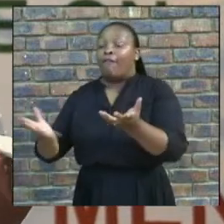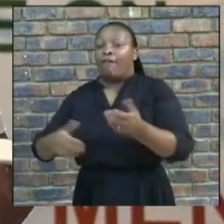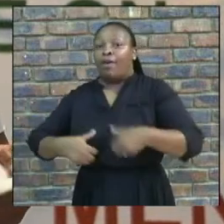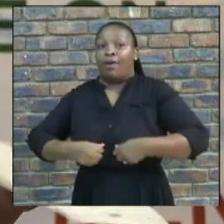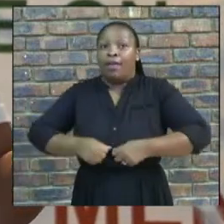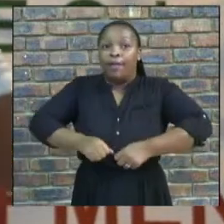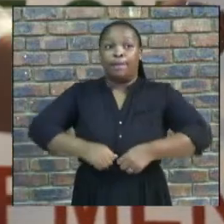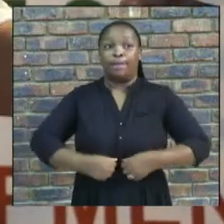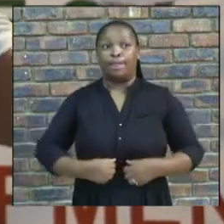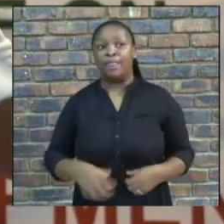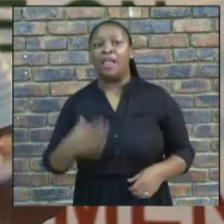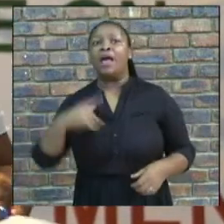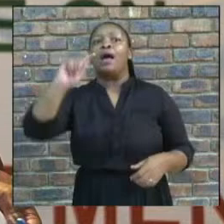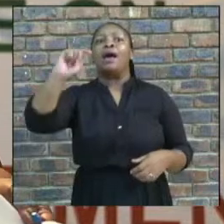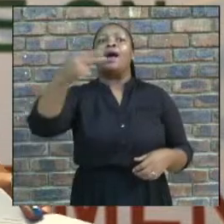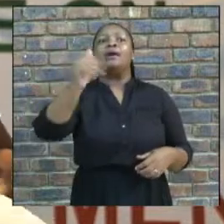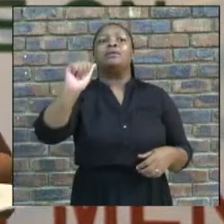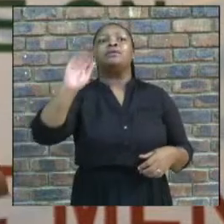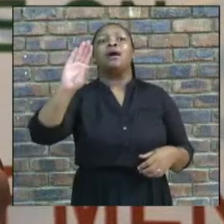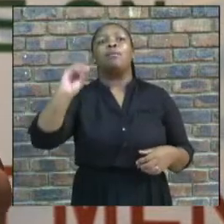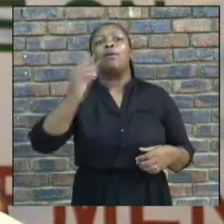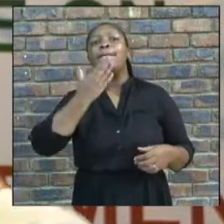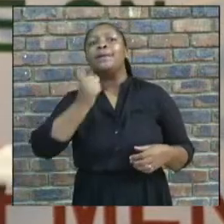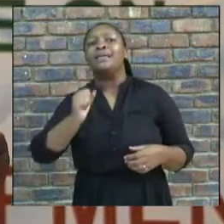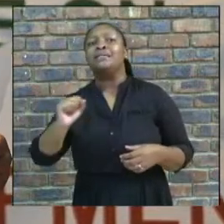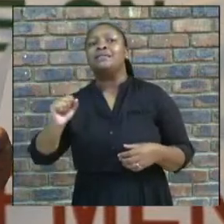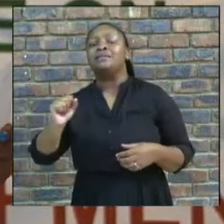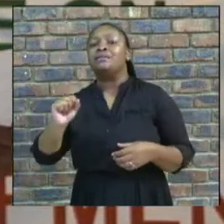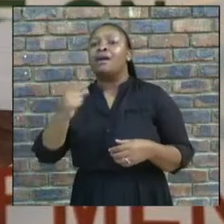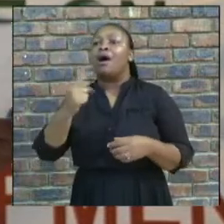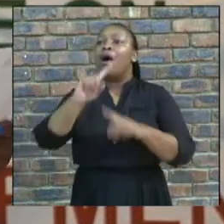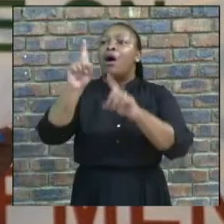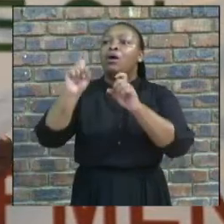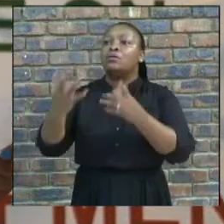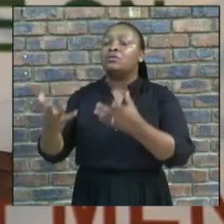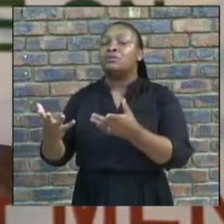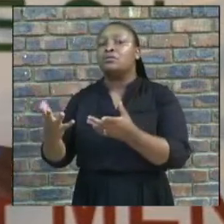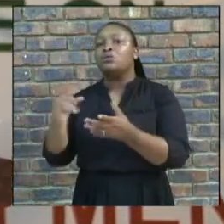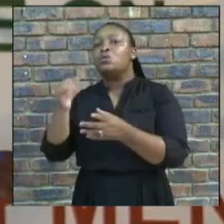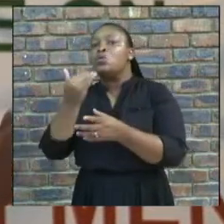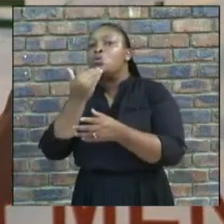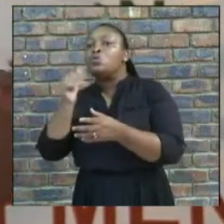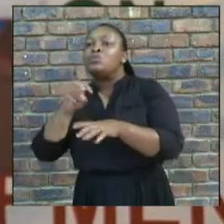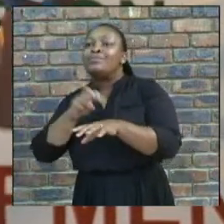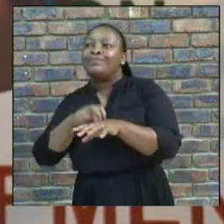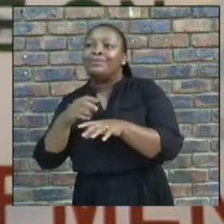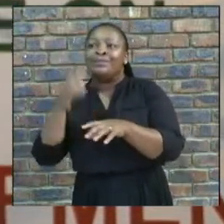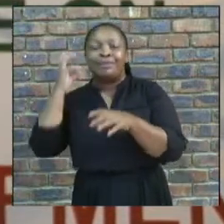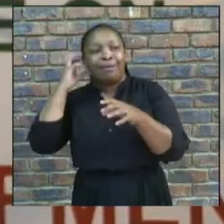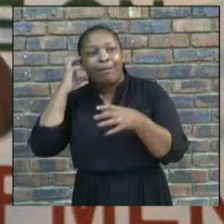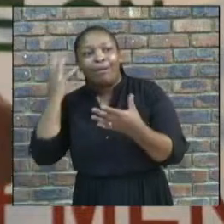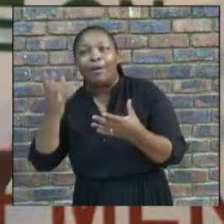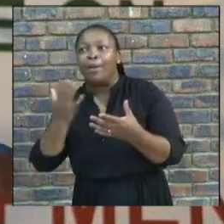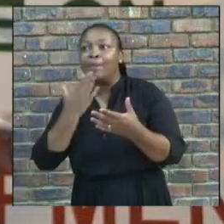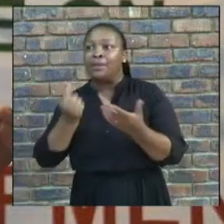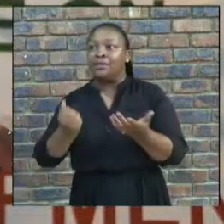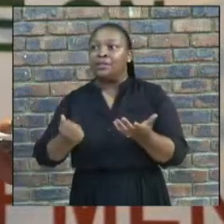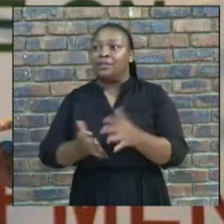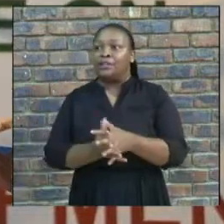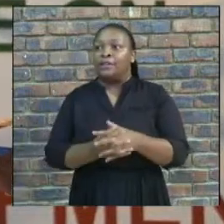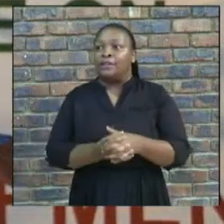Thabo na ka nna mantlola batho ba ba tshakileng o na ke nna fela. Ba eng re tla ba bona. Did you give the community